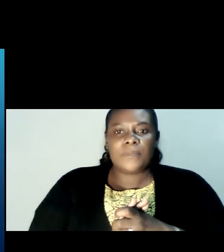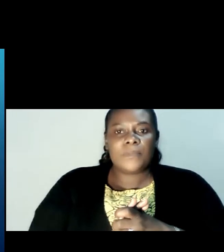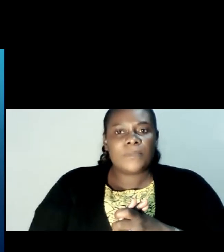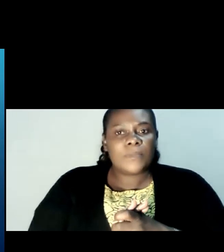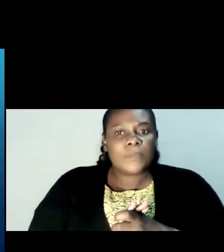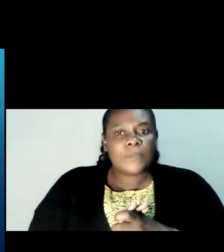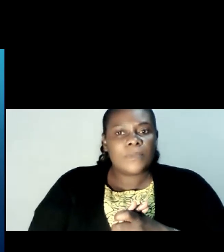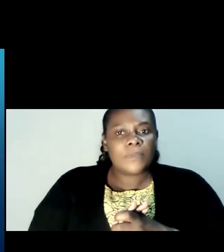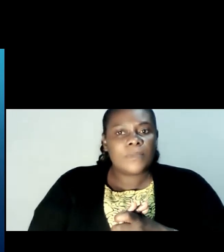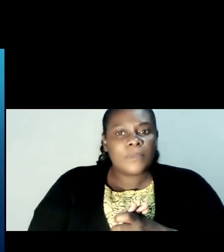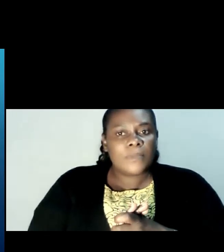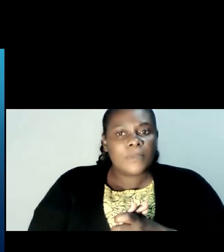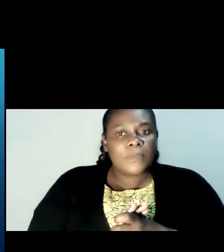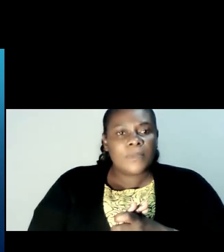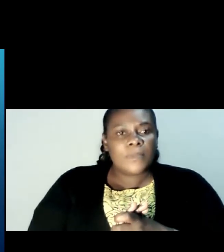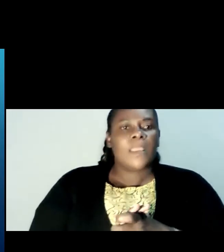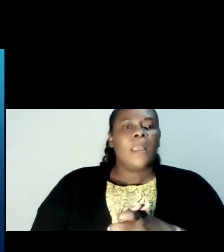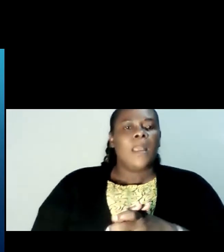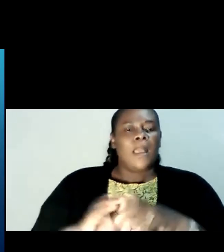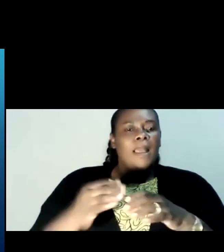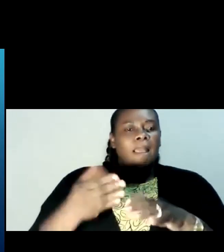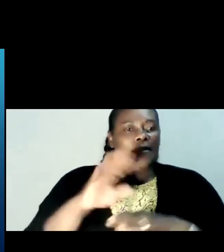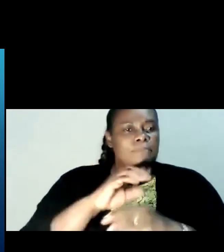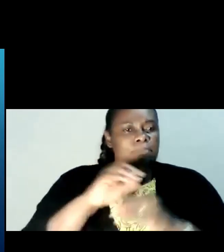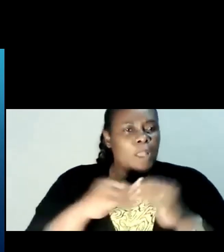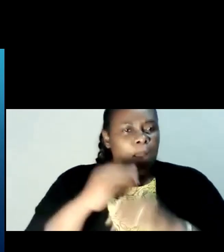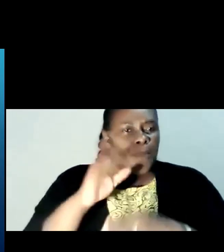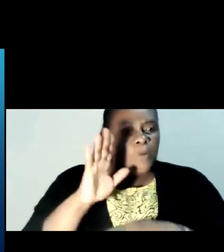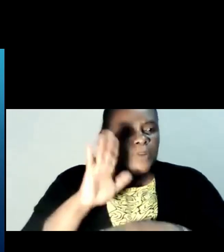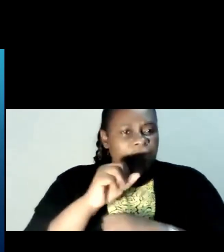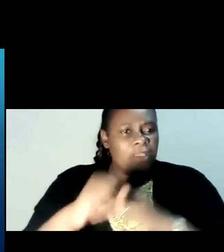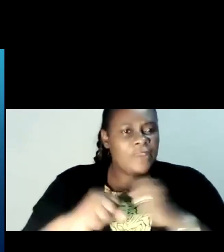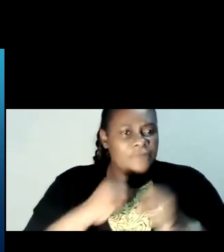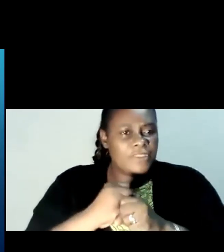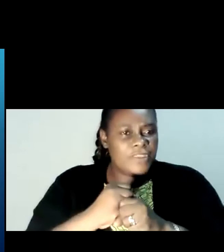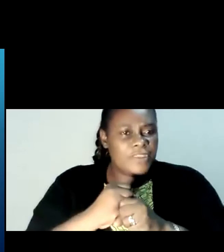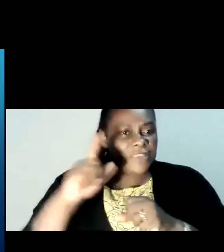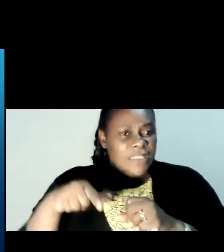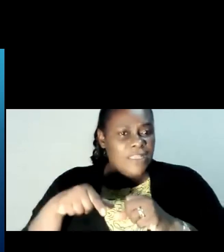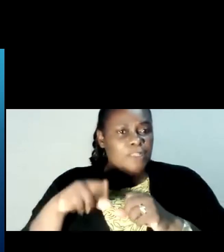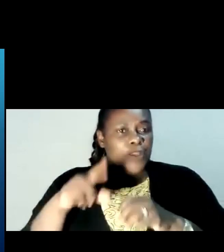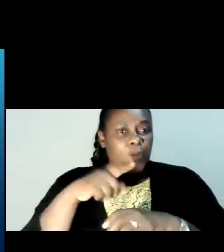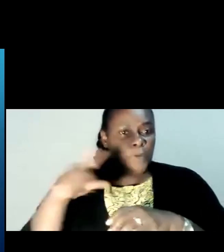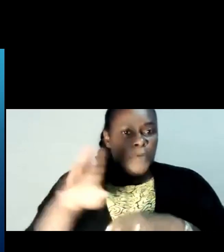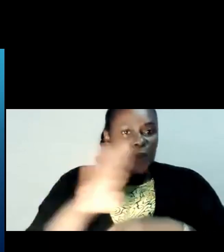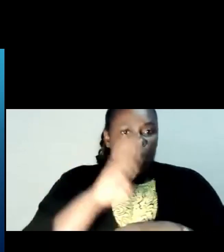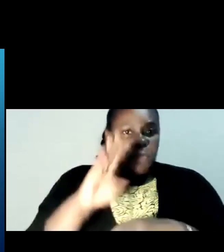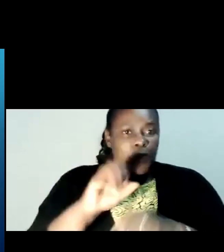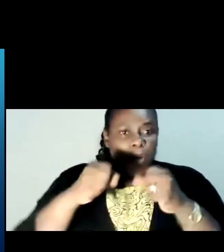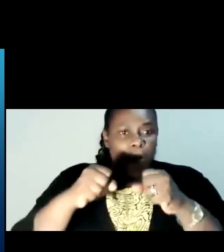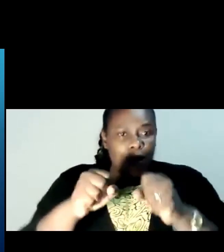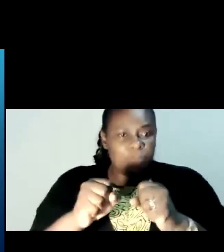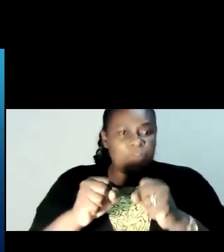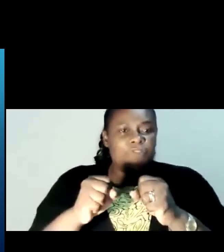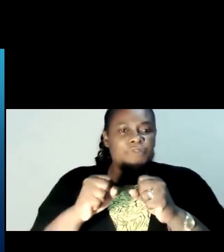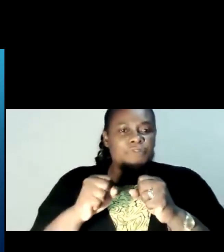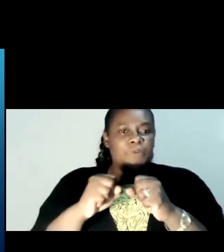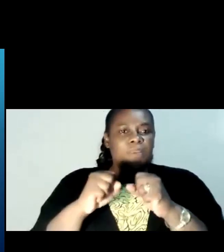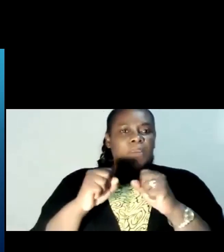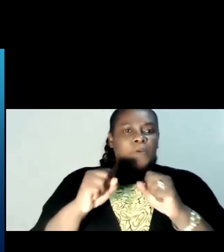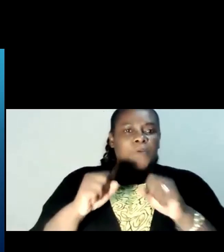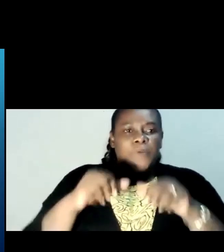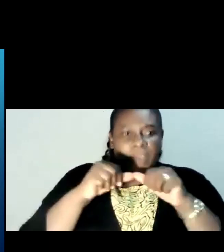Street Medium is still keeping the small flame burning. And we are rising from the ashes